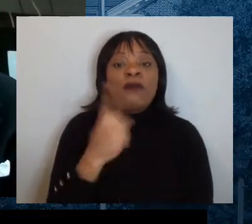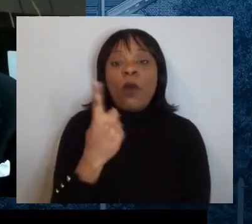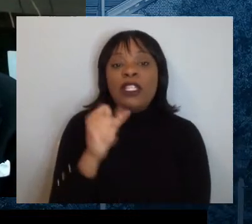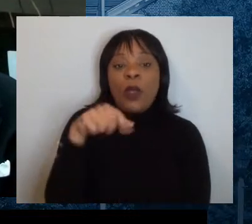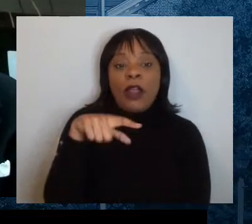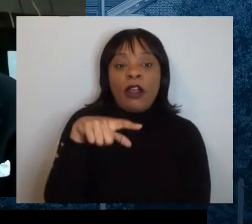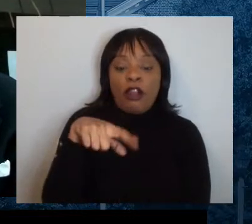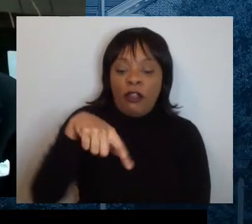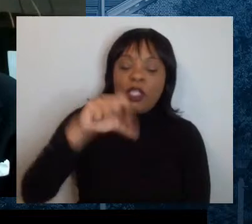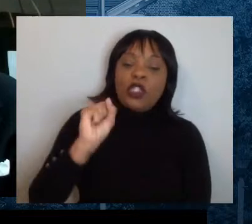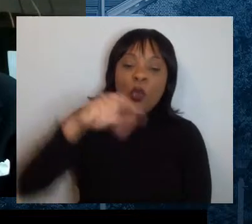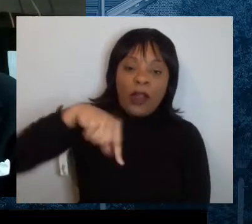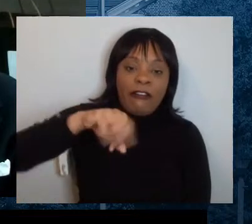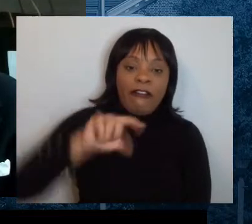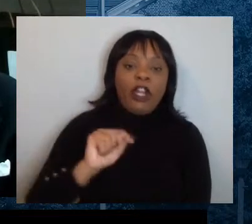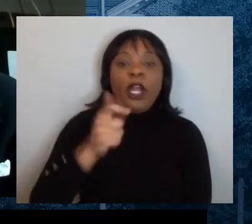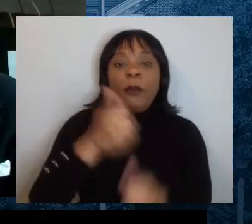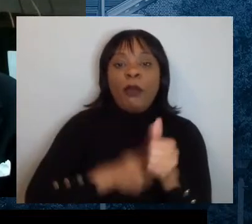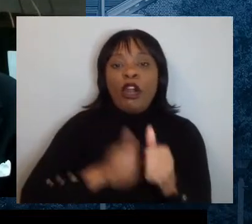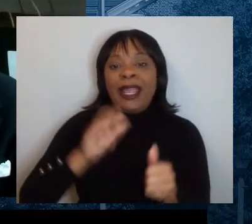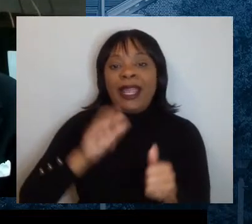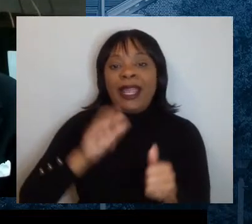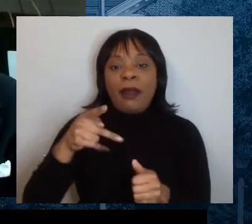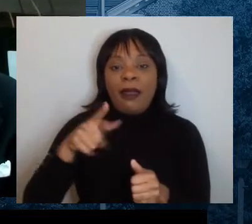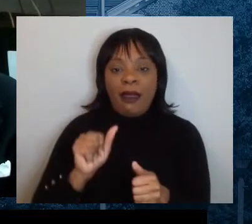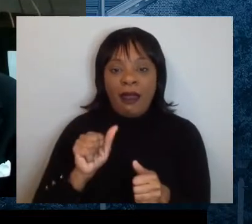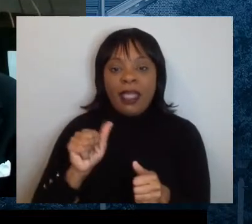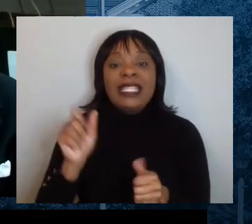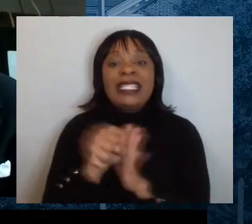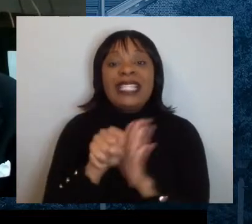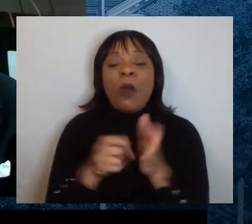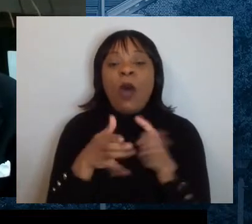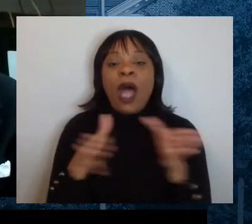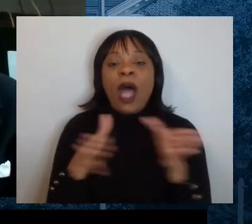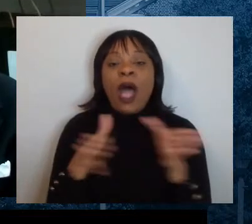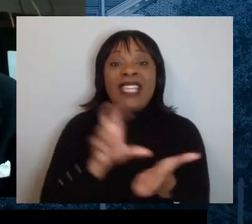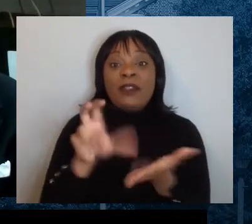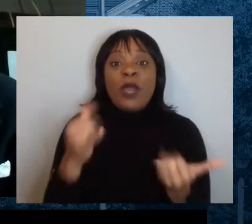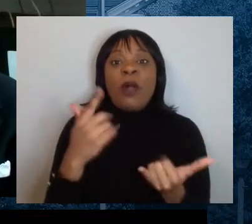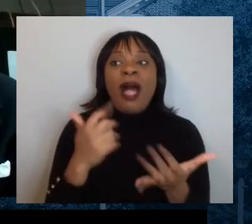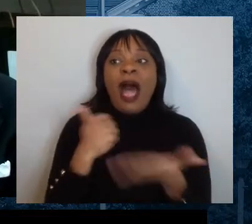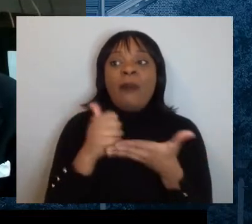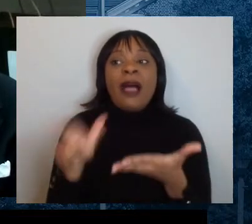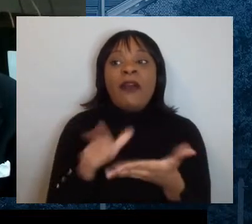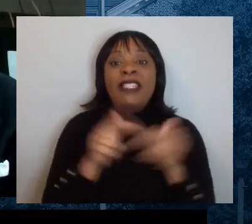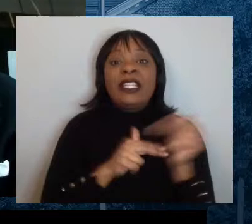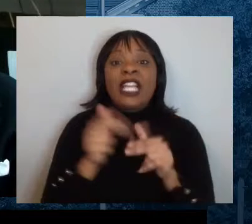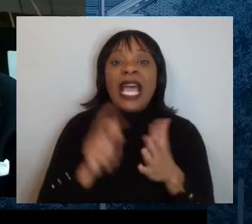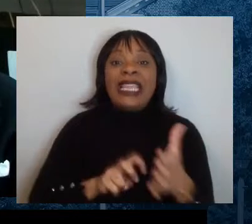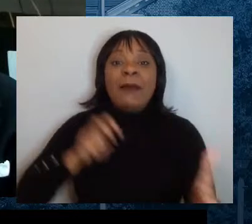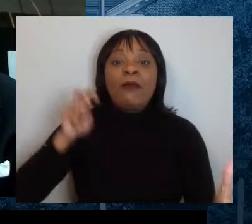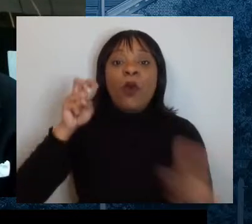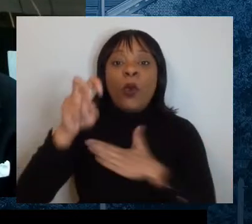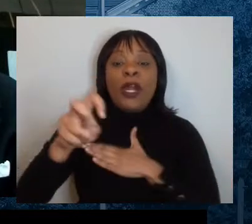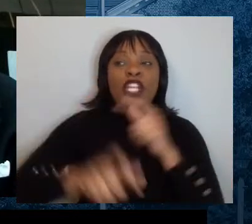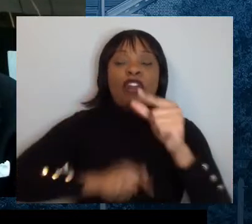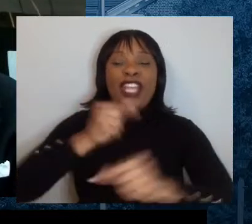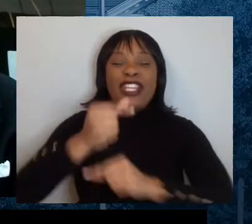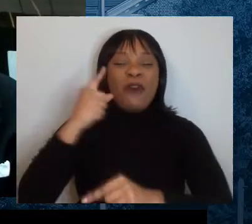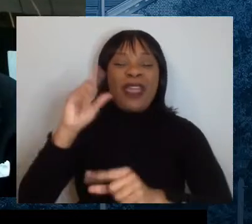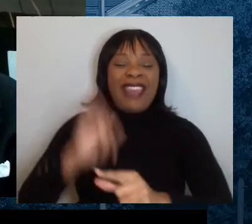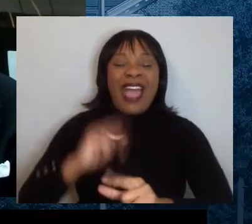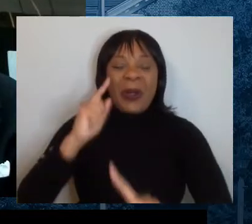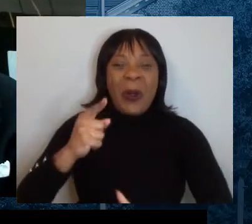statewide. The investment today will help library facilities leap forward a generation toward that goal.